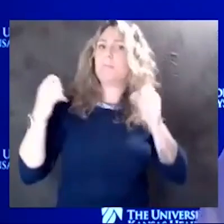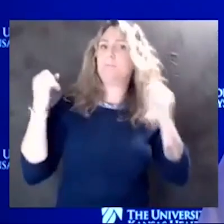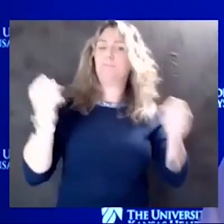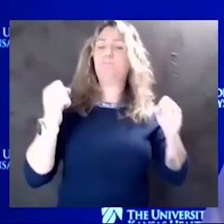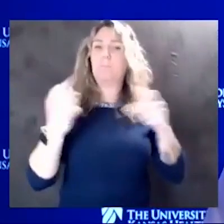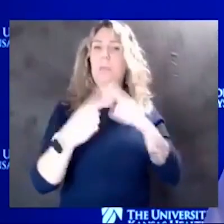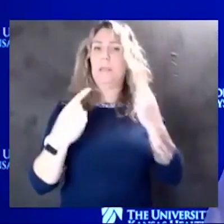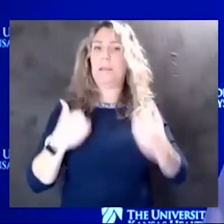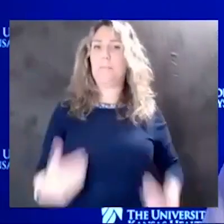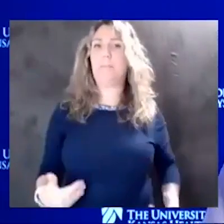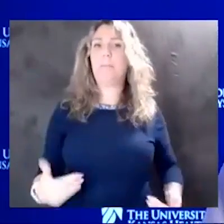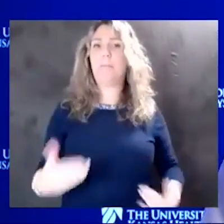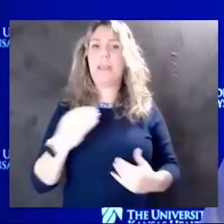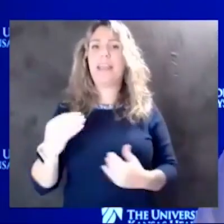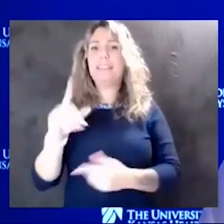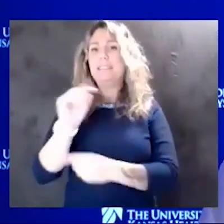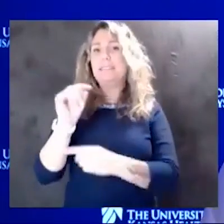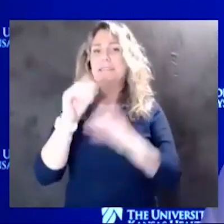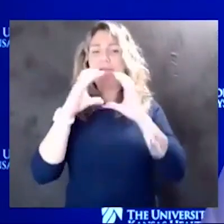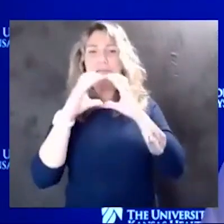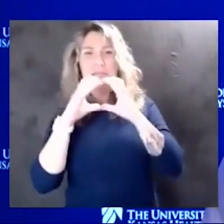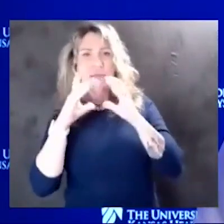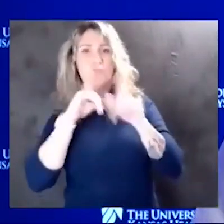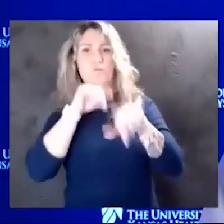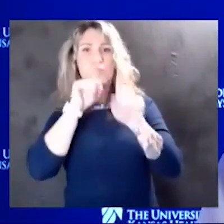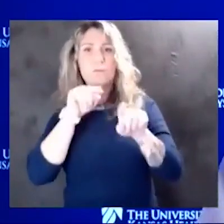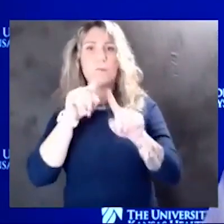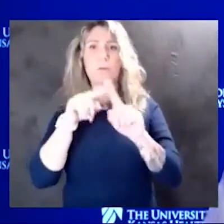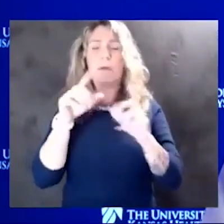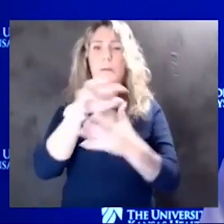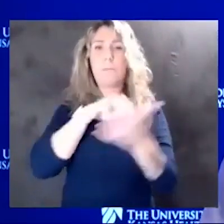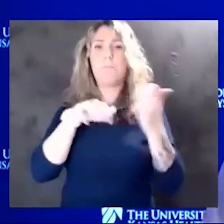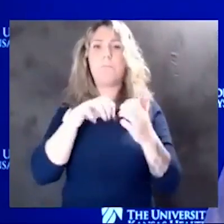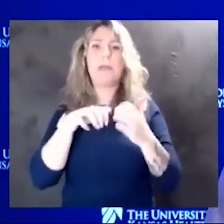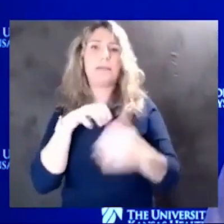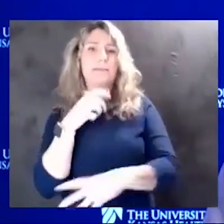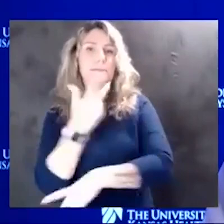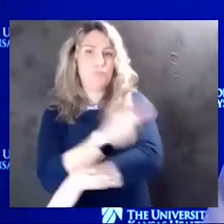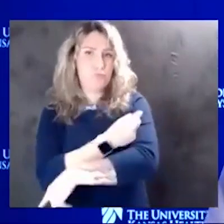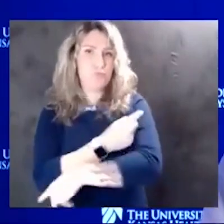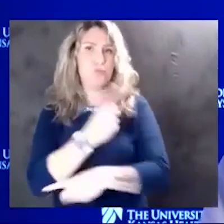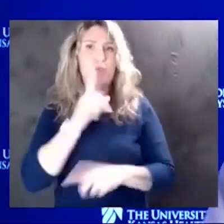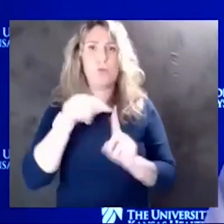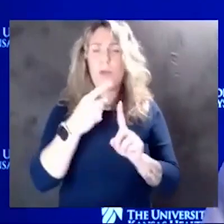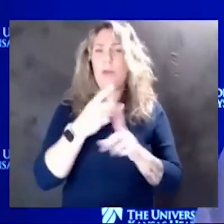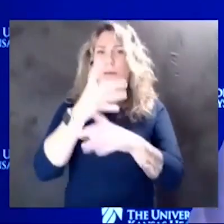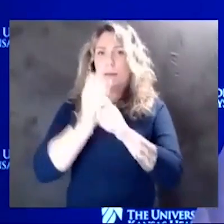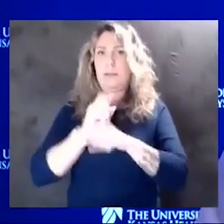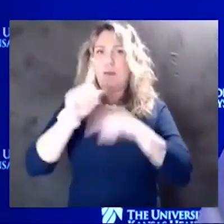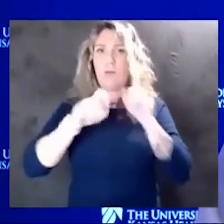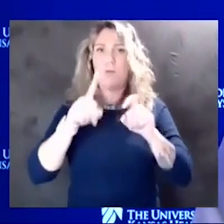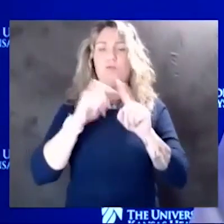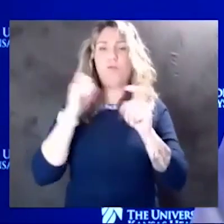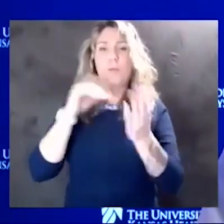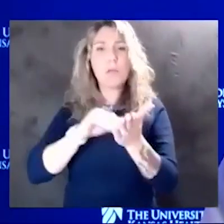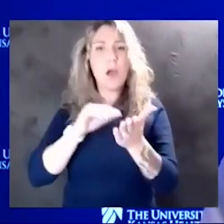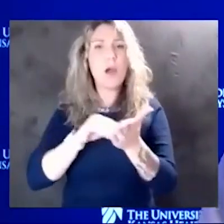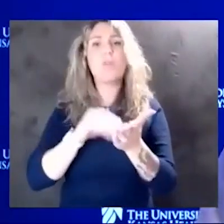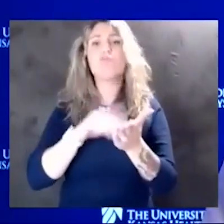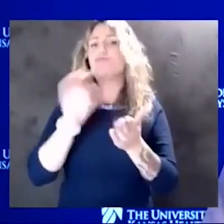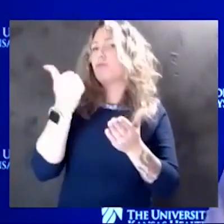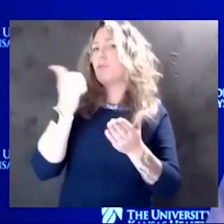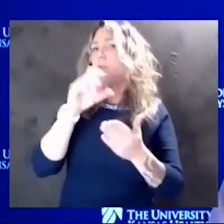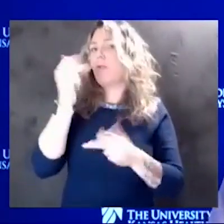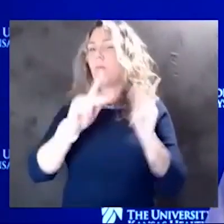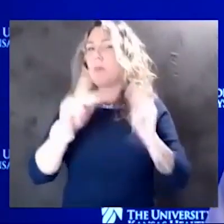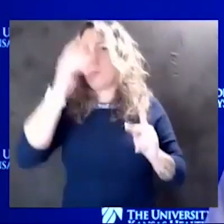robust T-cell responses with that mixed dosing. And so when I get these questions from physicians, from other people I know, it's really hard